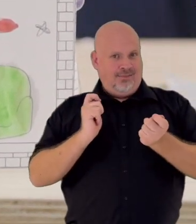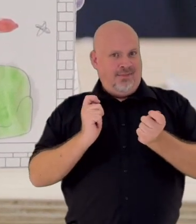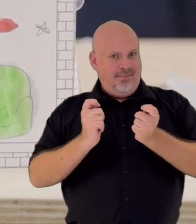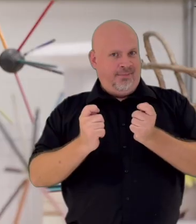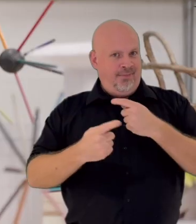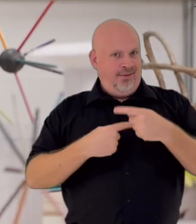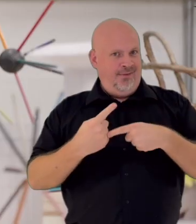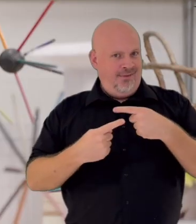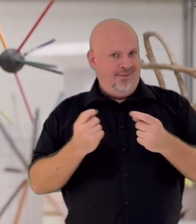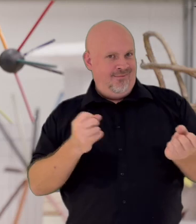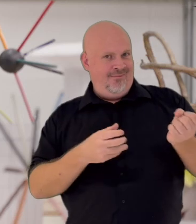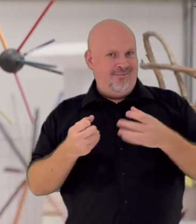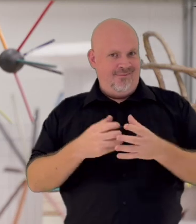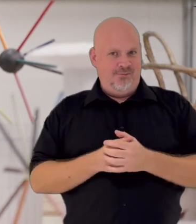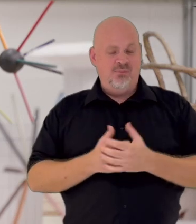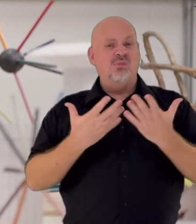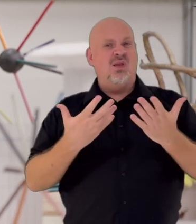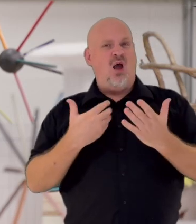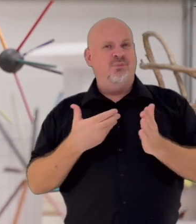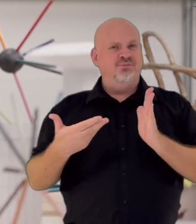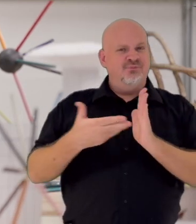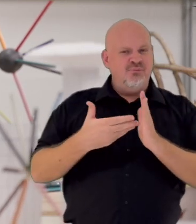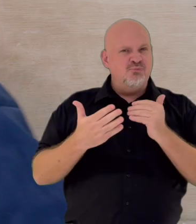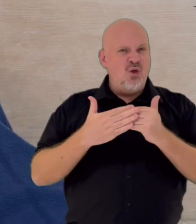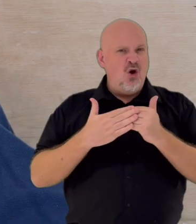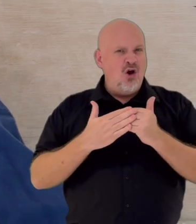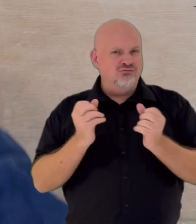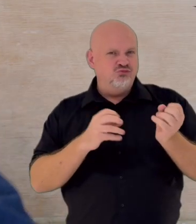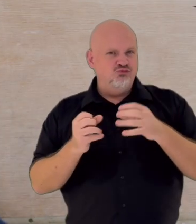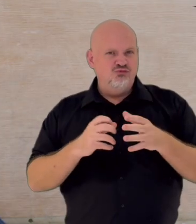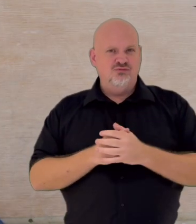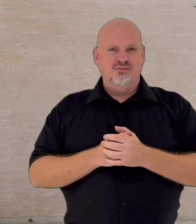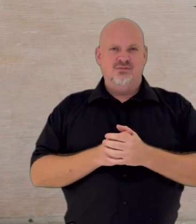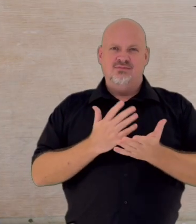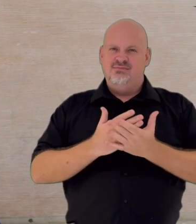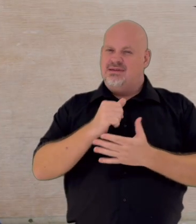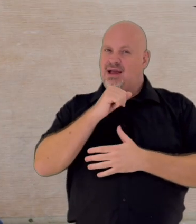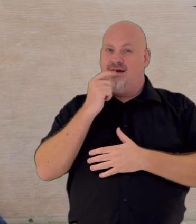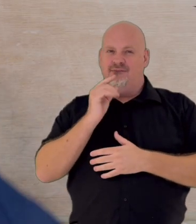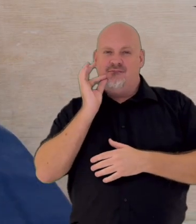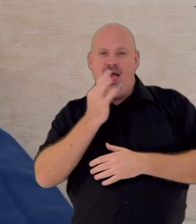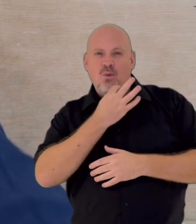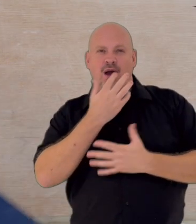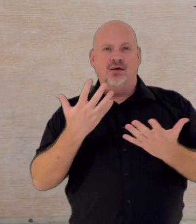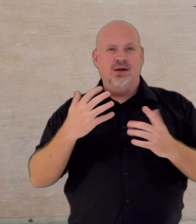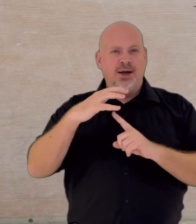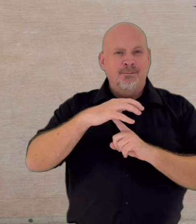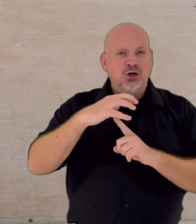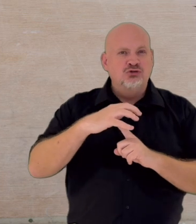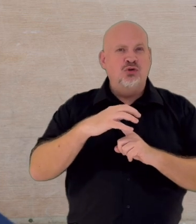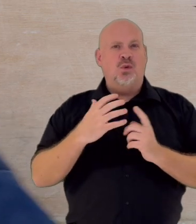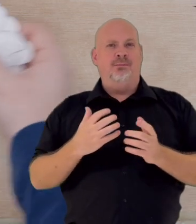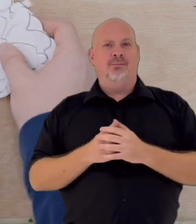gonna add some more bits. So it'd be quite nice if we add some flowers, some mushrooms. So these are some that I cut out